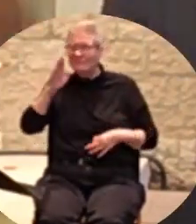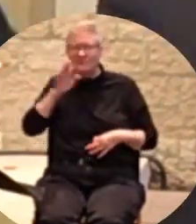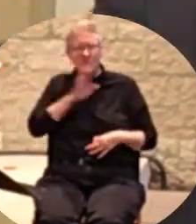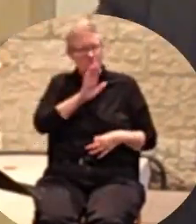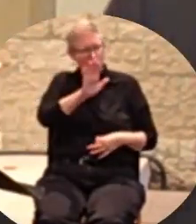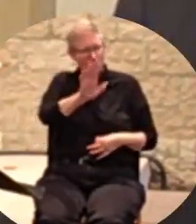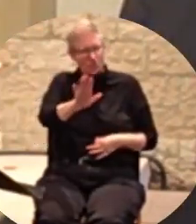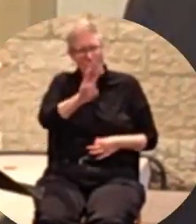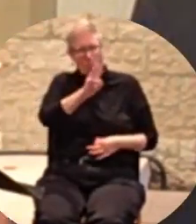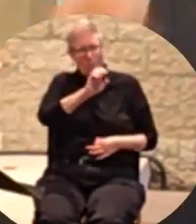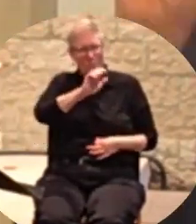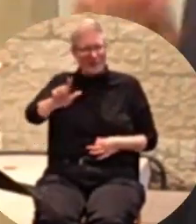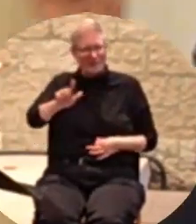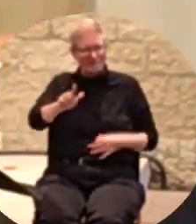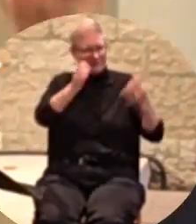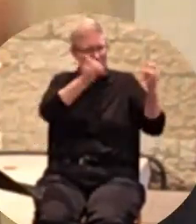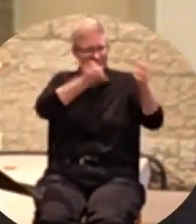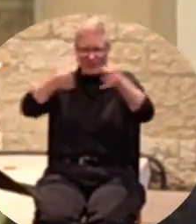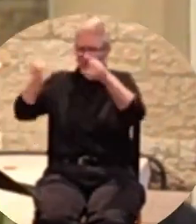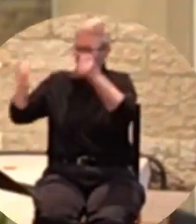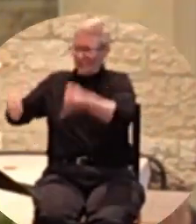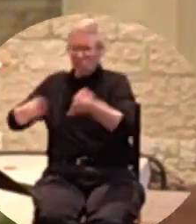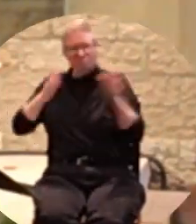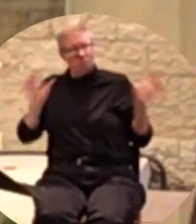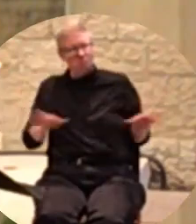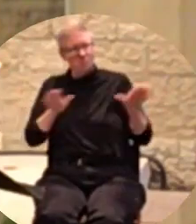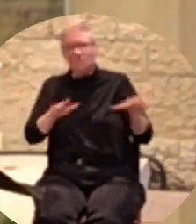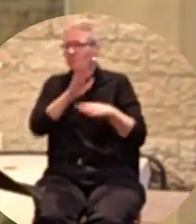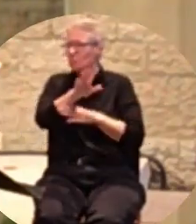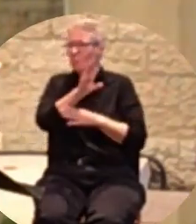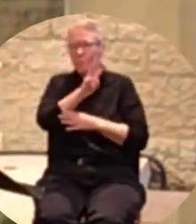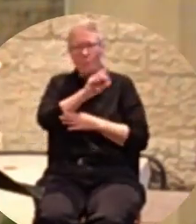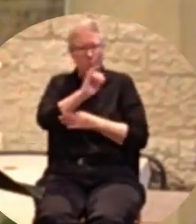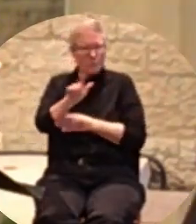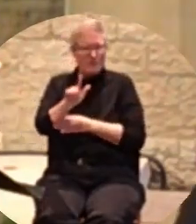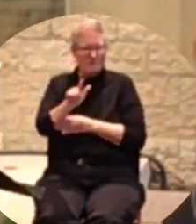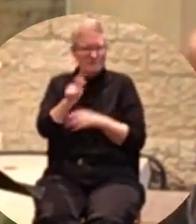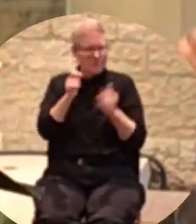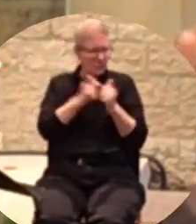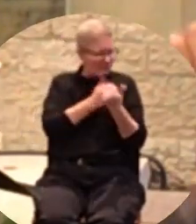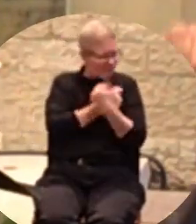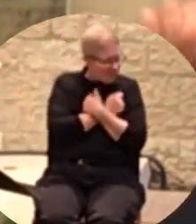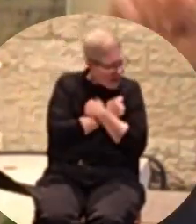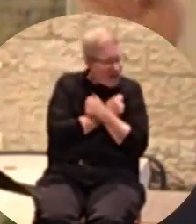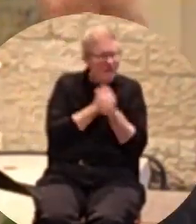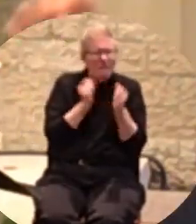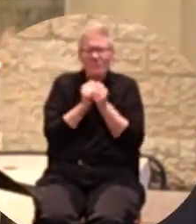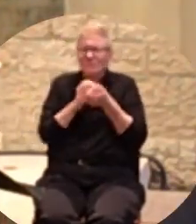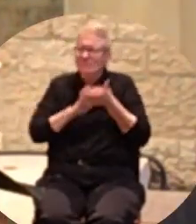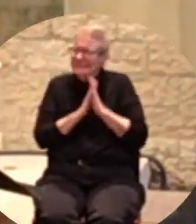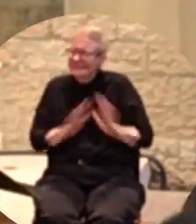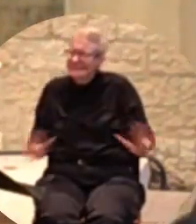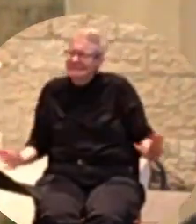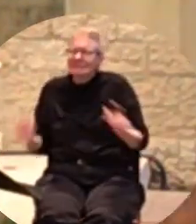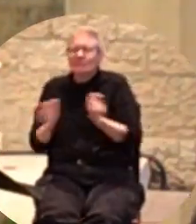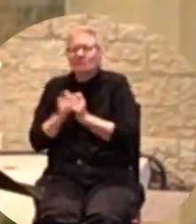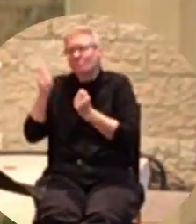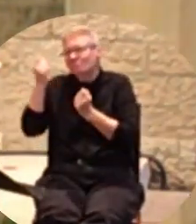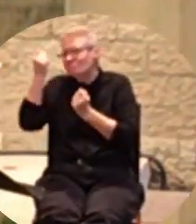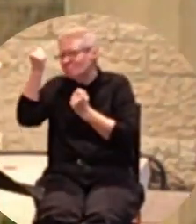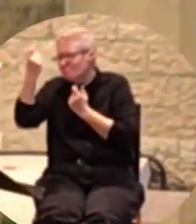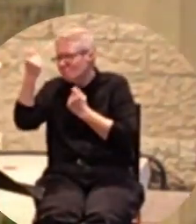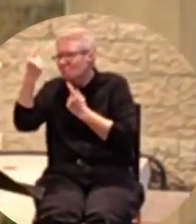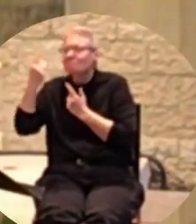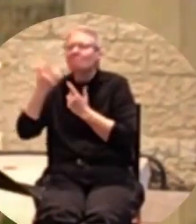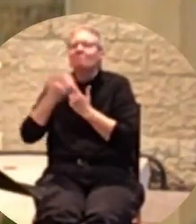individually exercised. Individually exercised with love and peace and understanding. This,